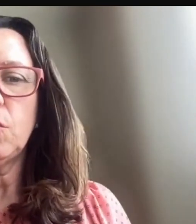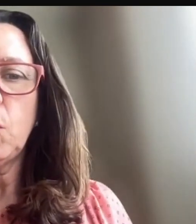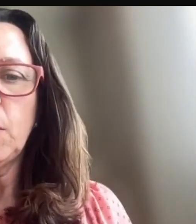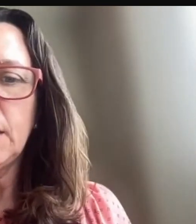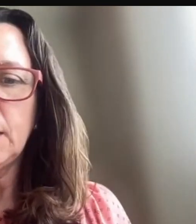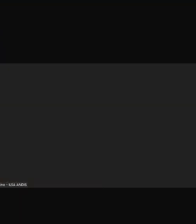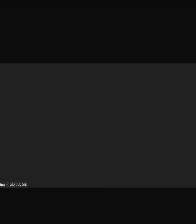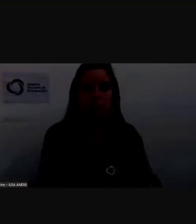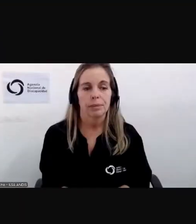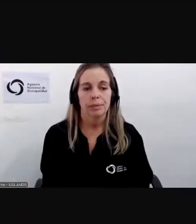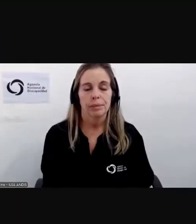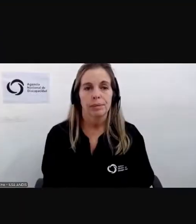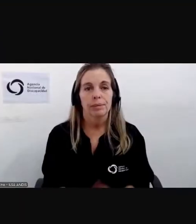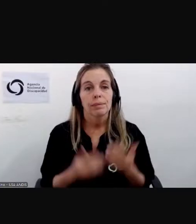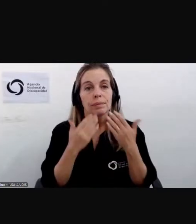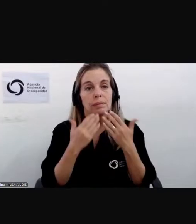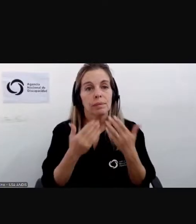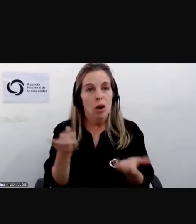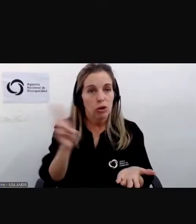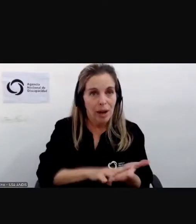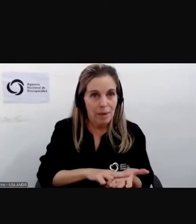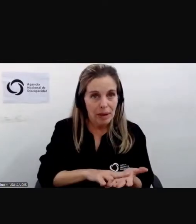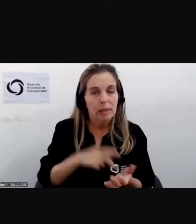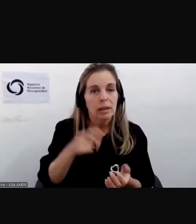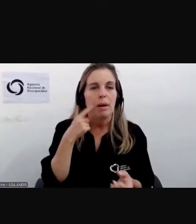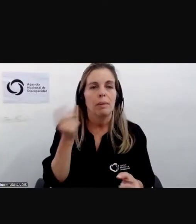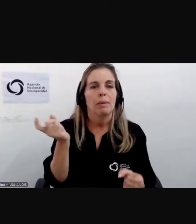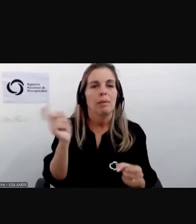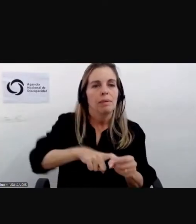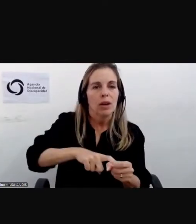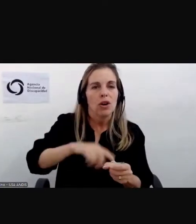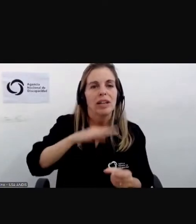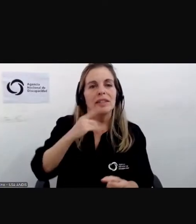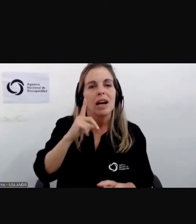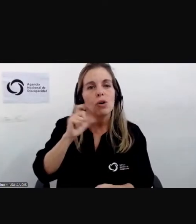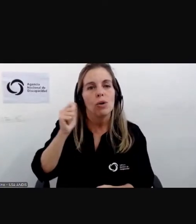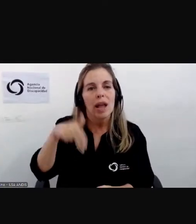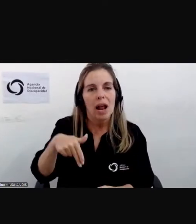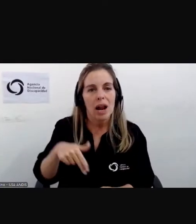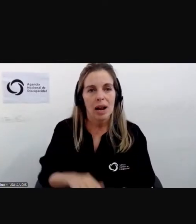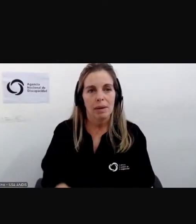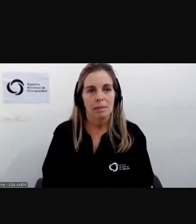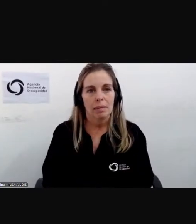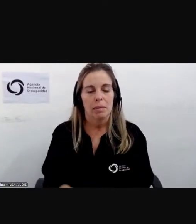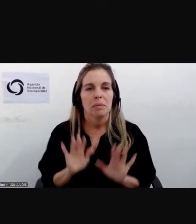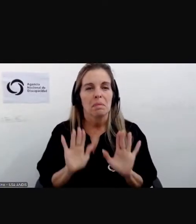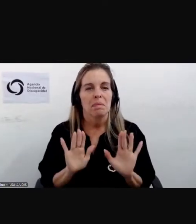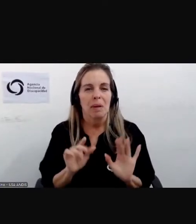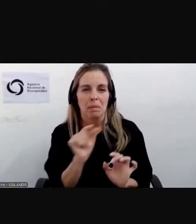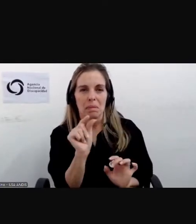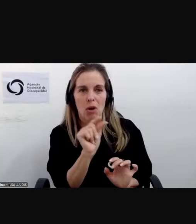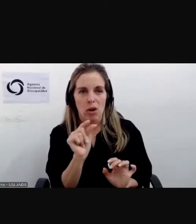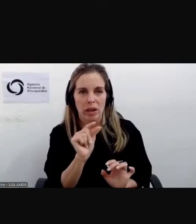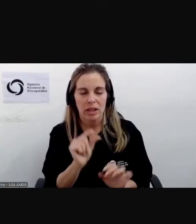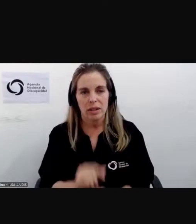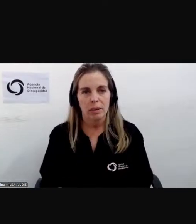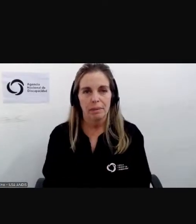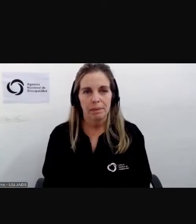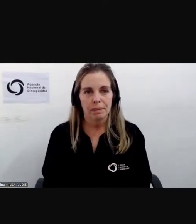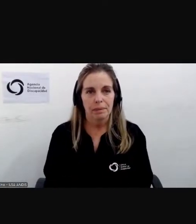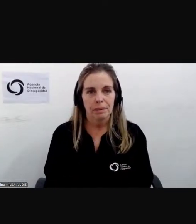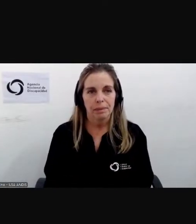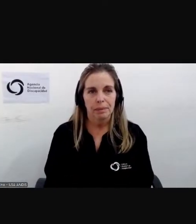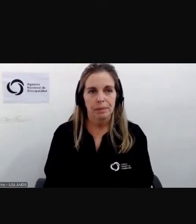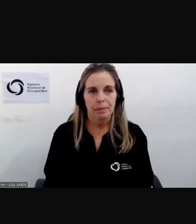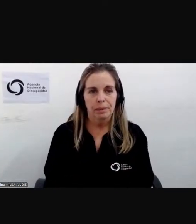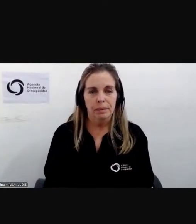Thank you so much. Our speaker, Julian, is being reconnected. Let's wait for a couple of